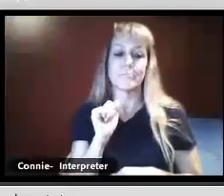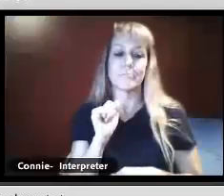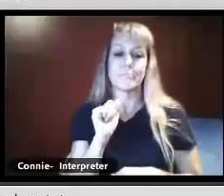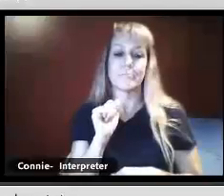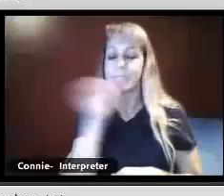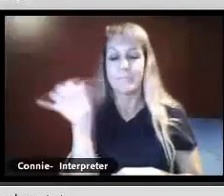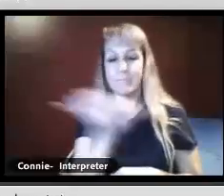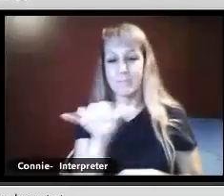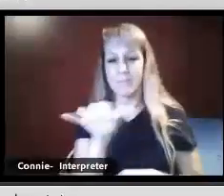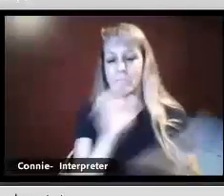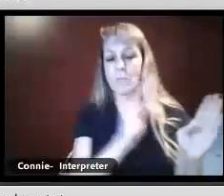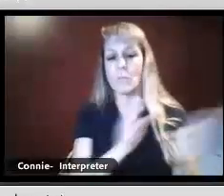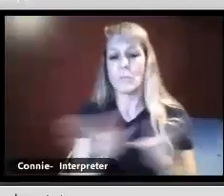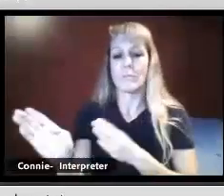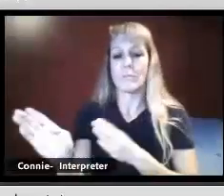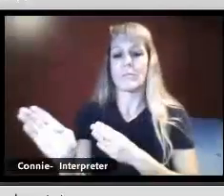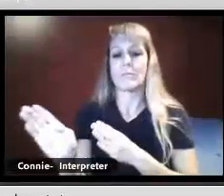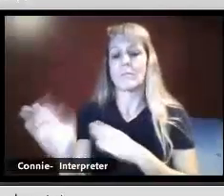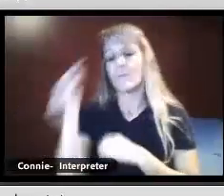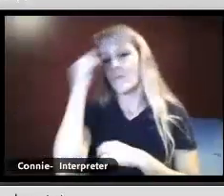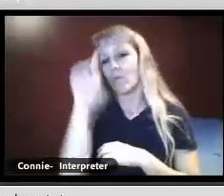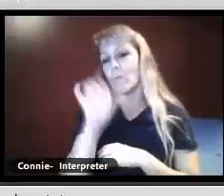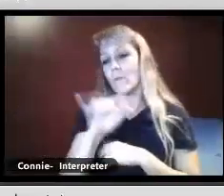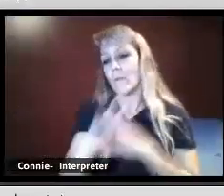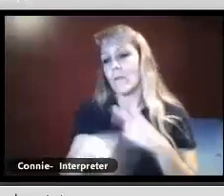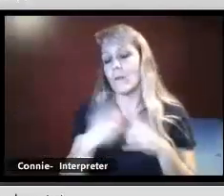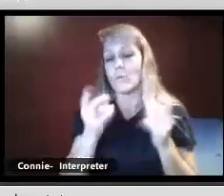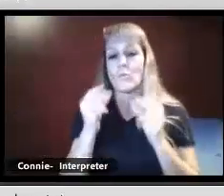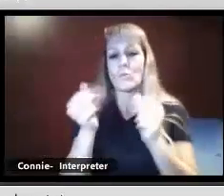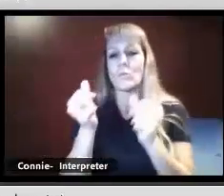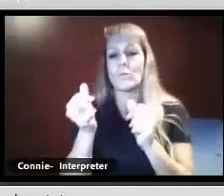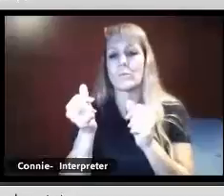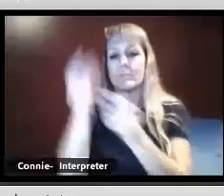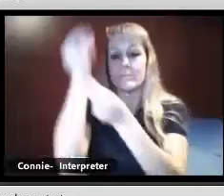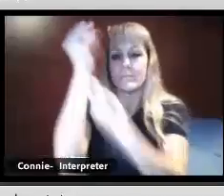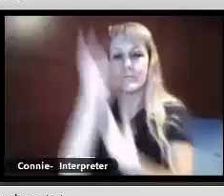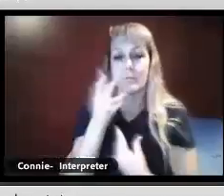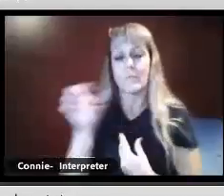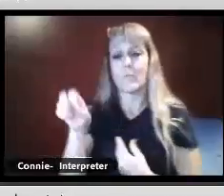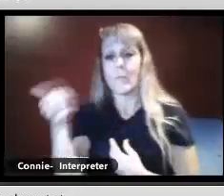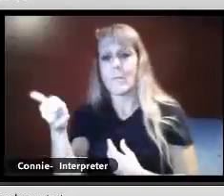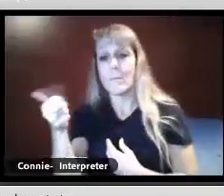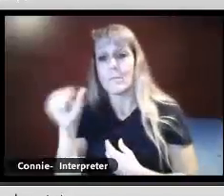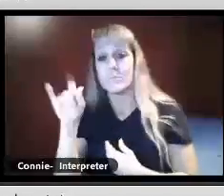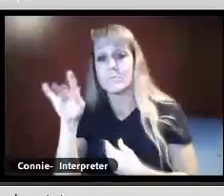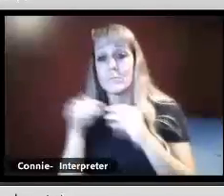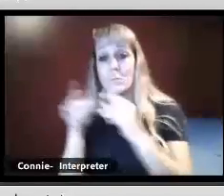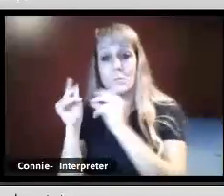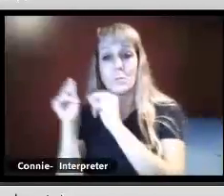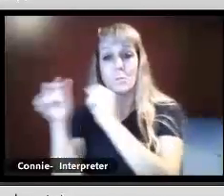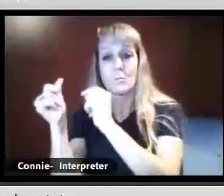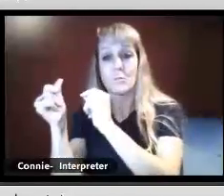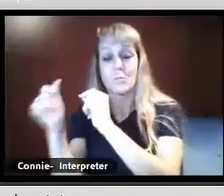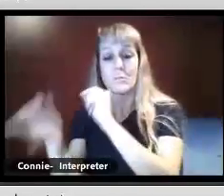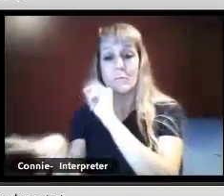it's not organized for the kind of quick retrieval that some of the other sites are.